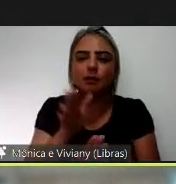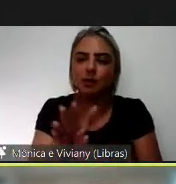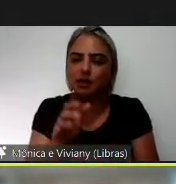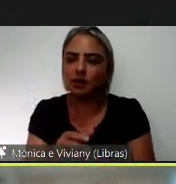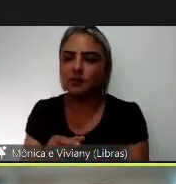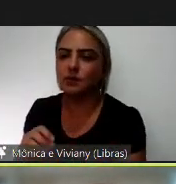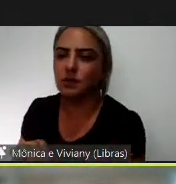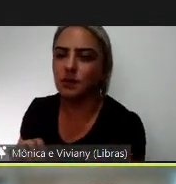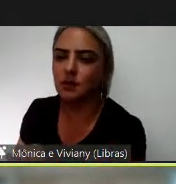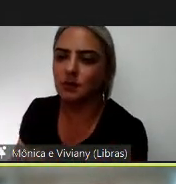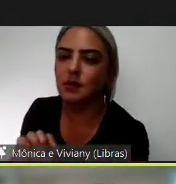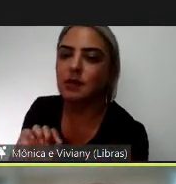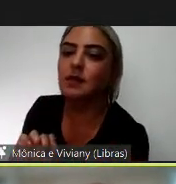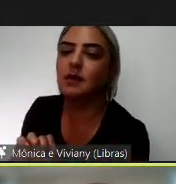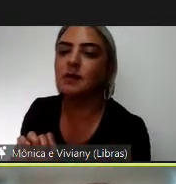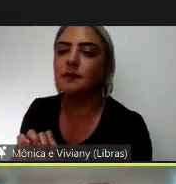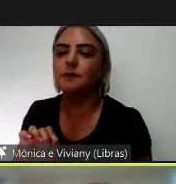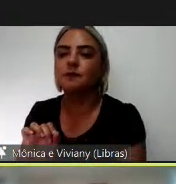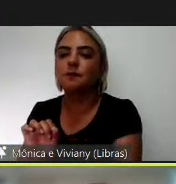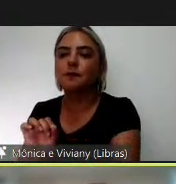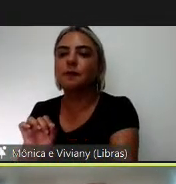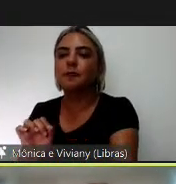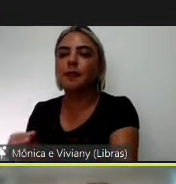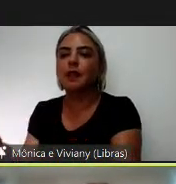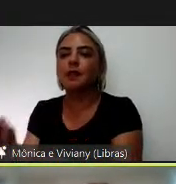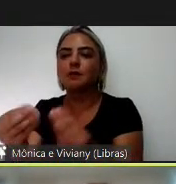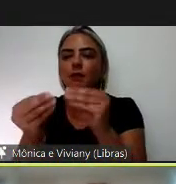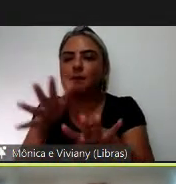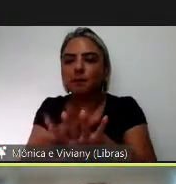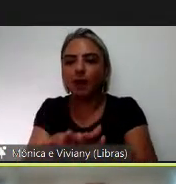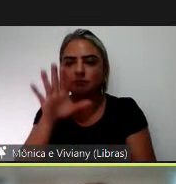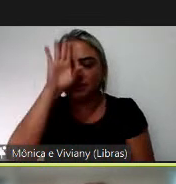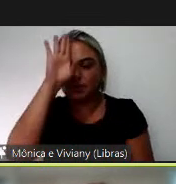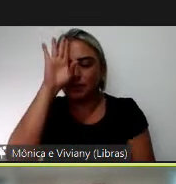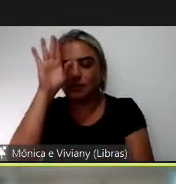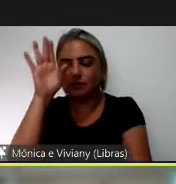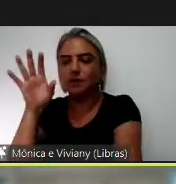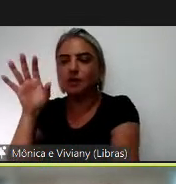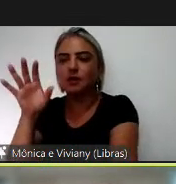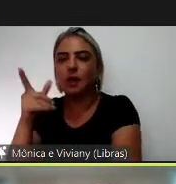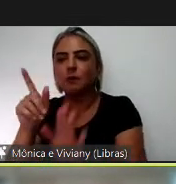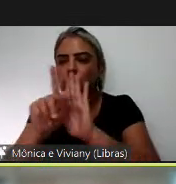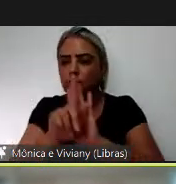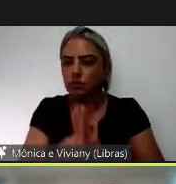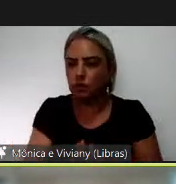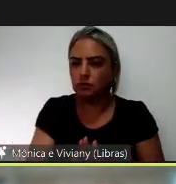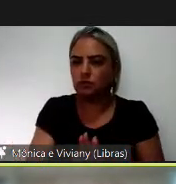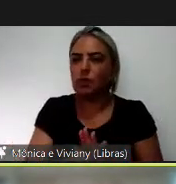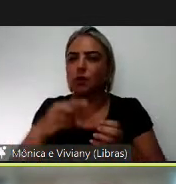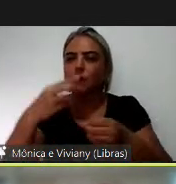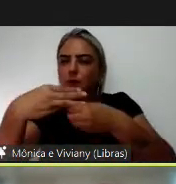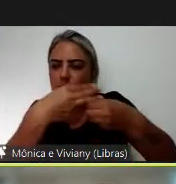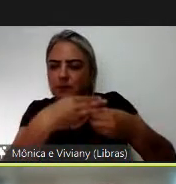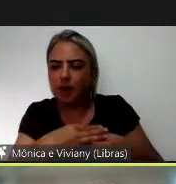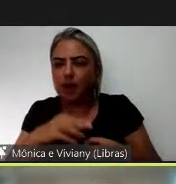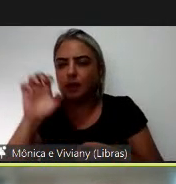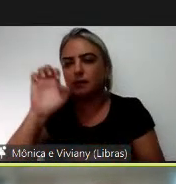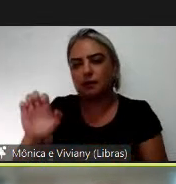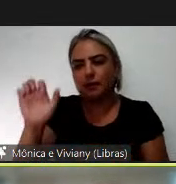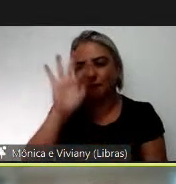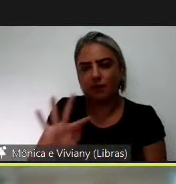the recommendations that are put together by the